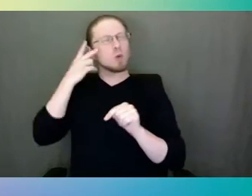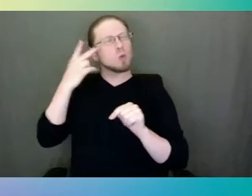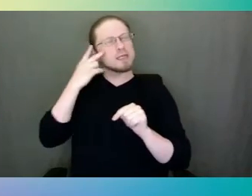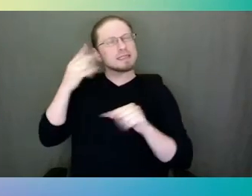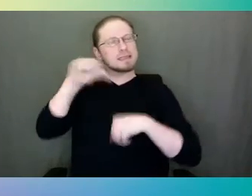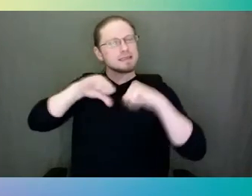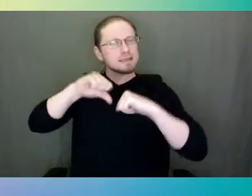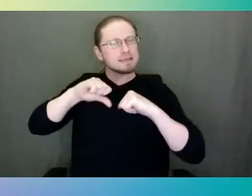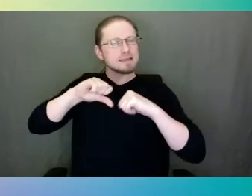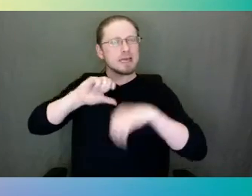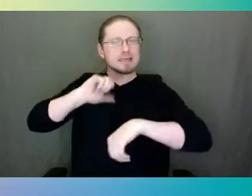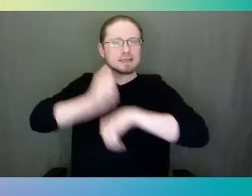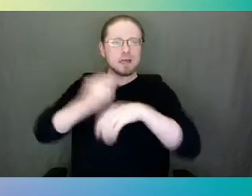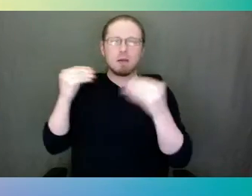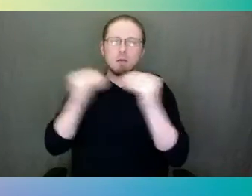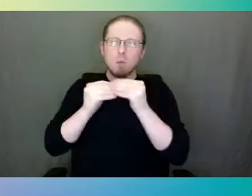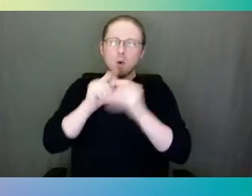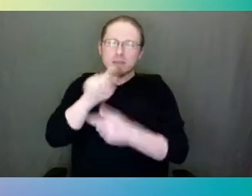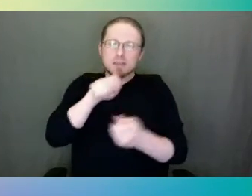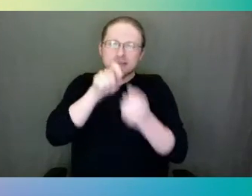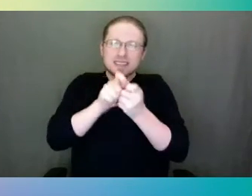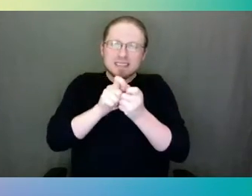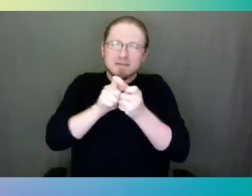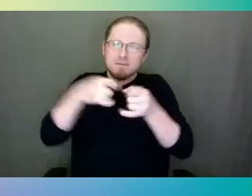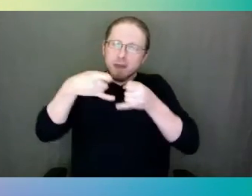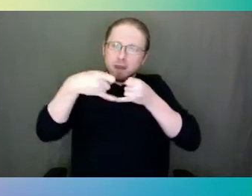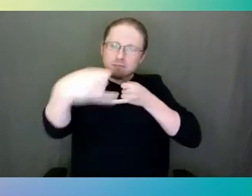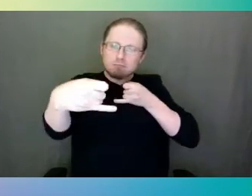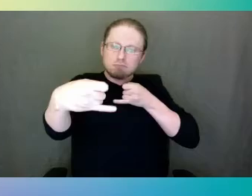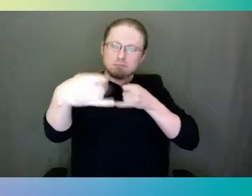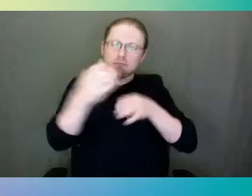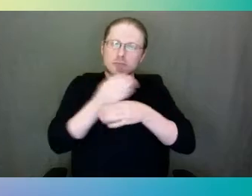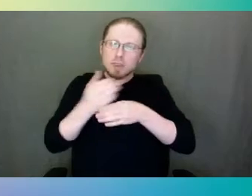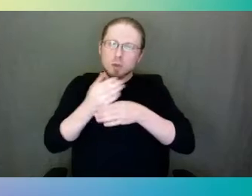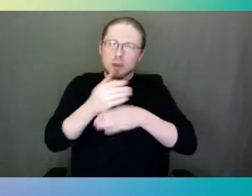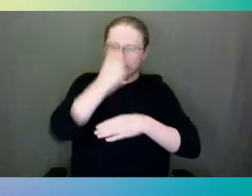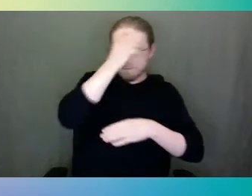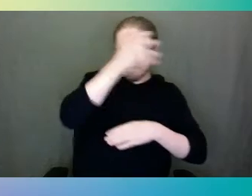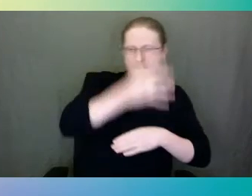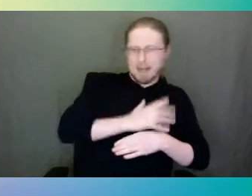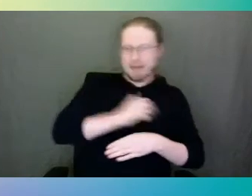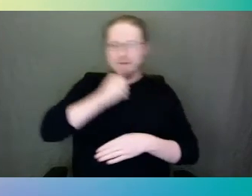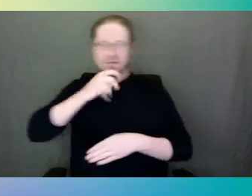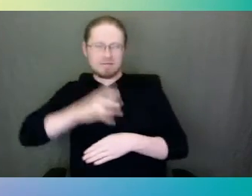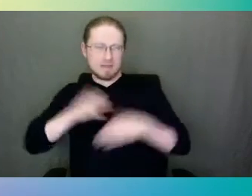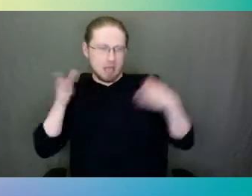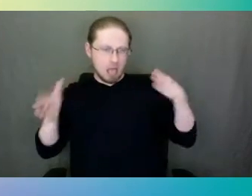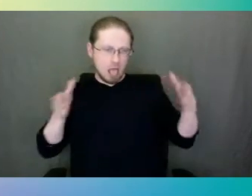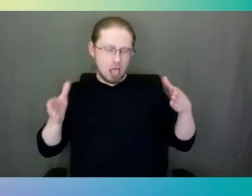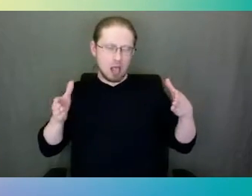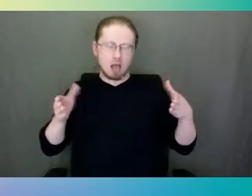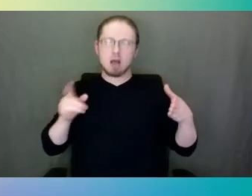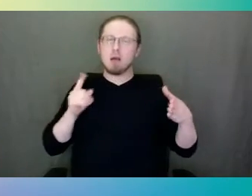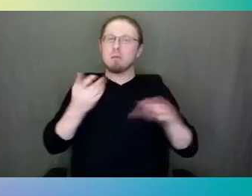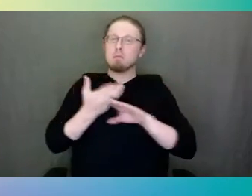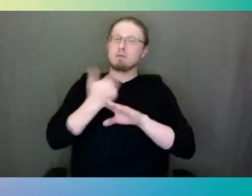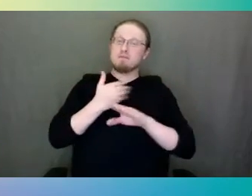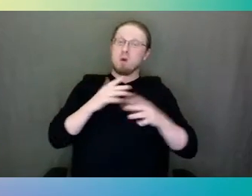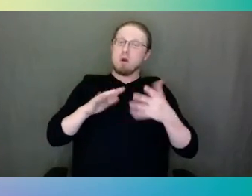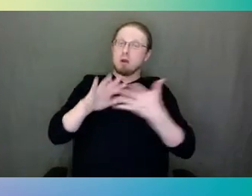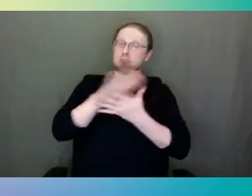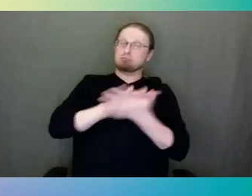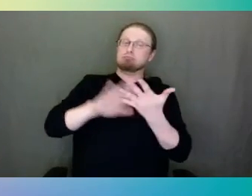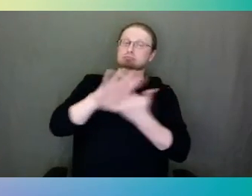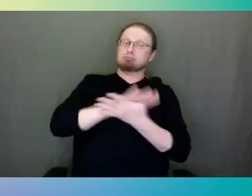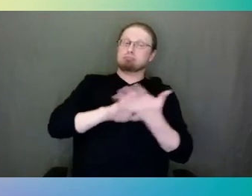what is male and female, where those lines kind of blurred before because of the balance of these biles. Now those lines are going to